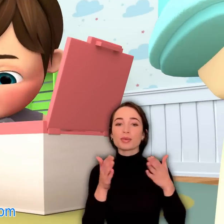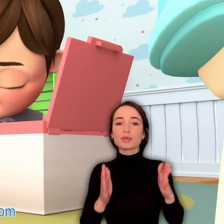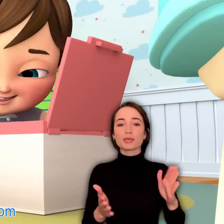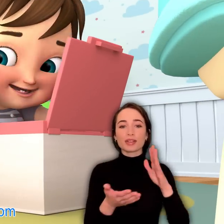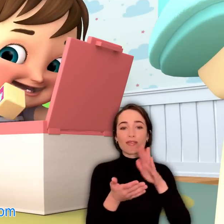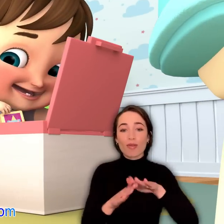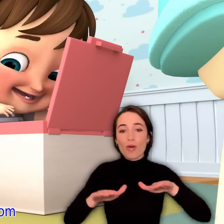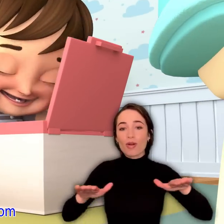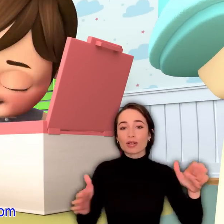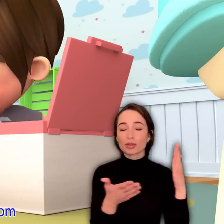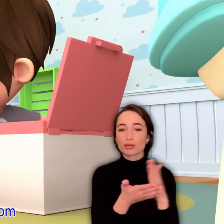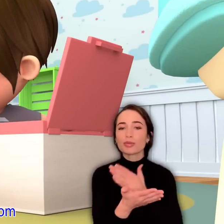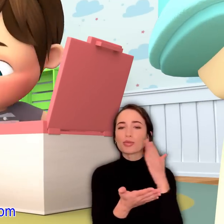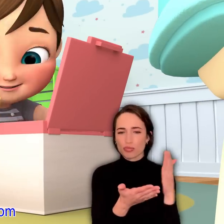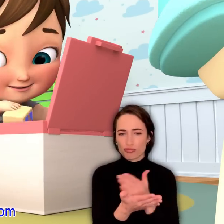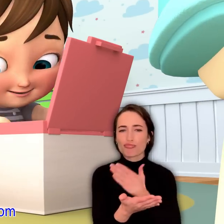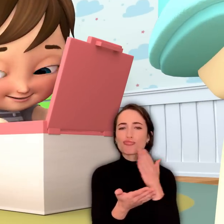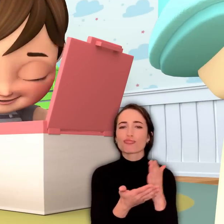our floors